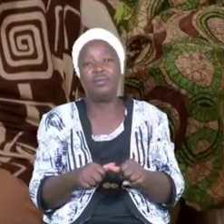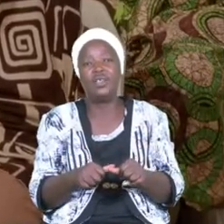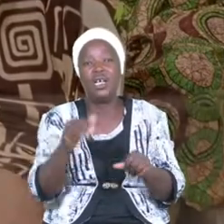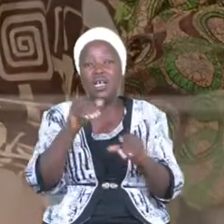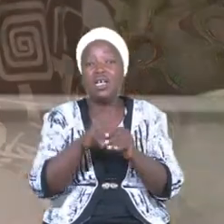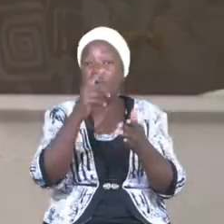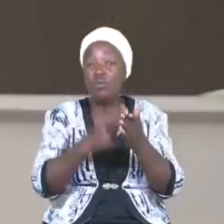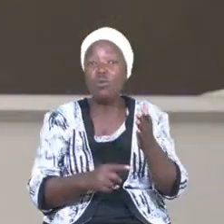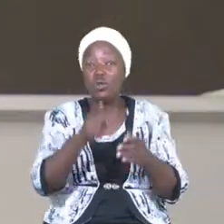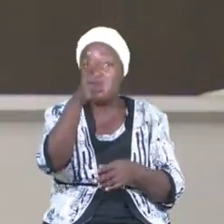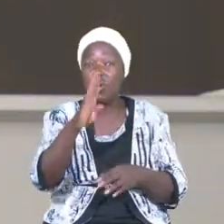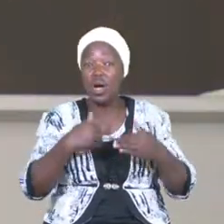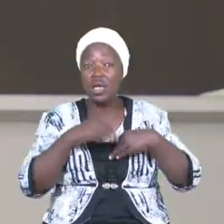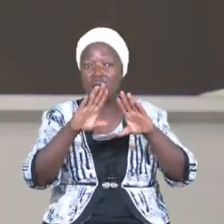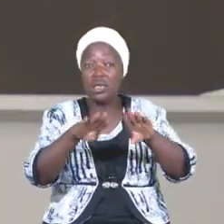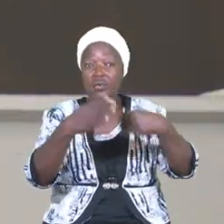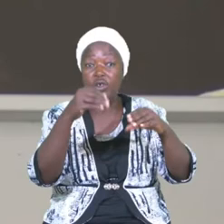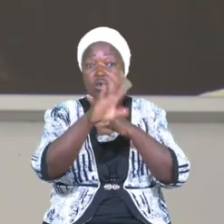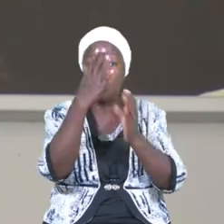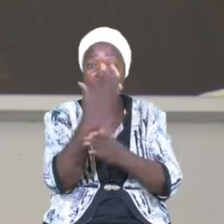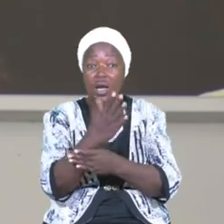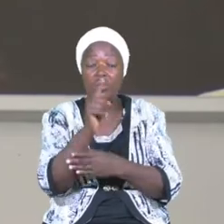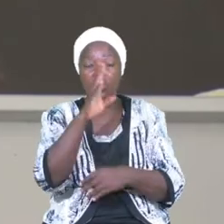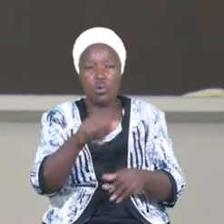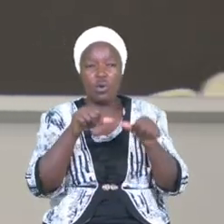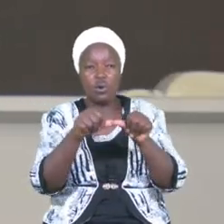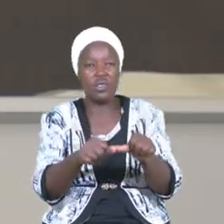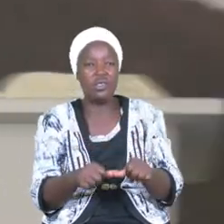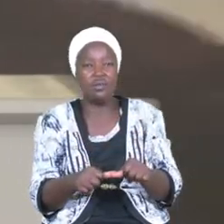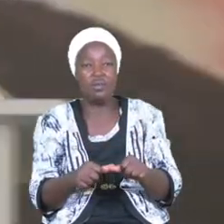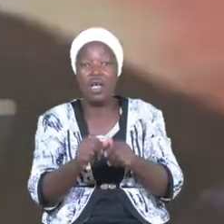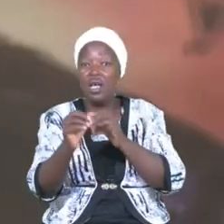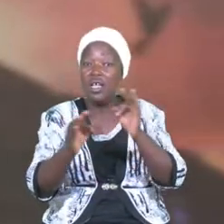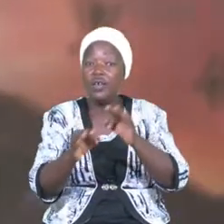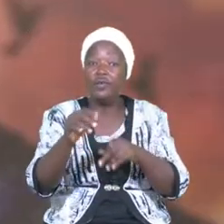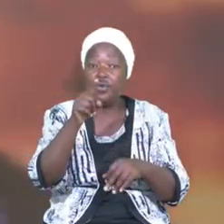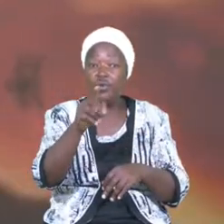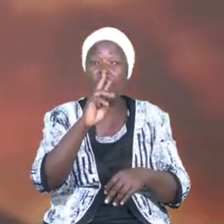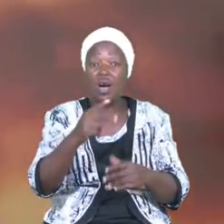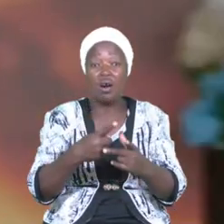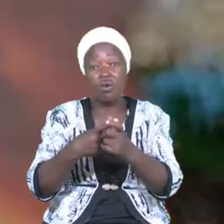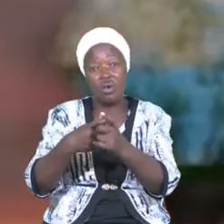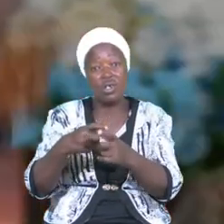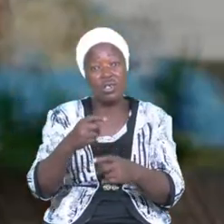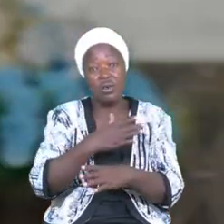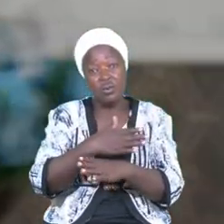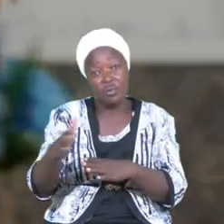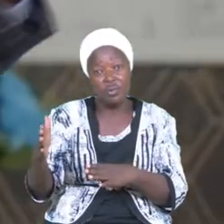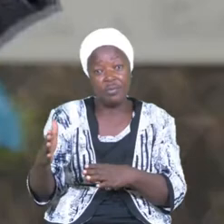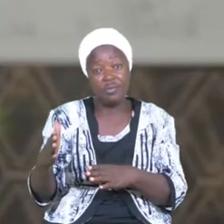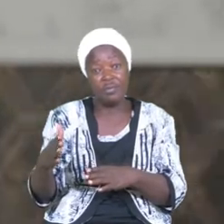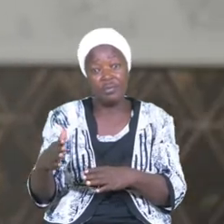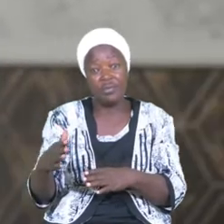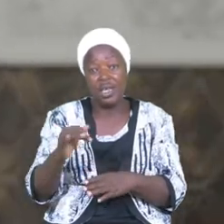into your hands, you'll occupy. If you are running away and we're looking for